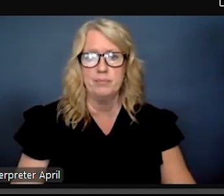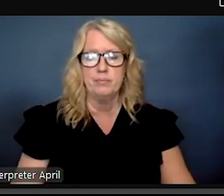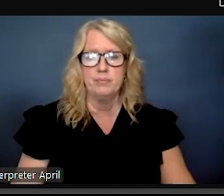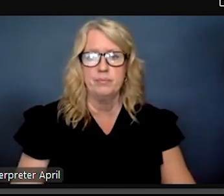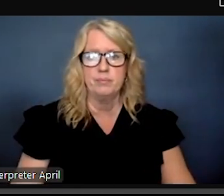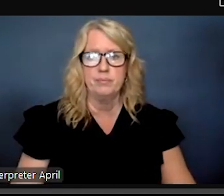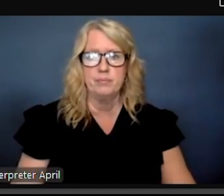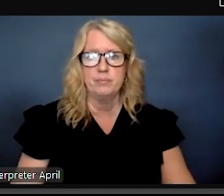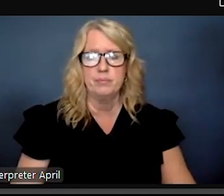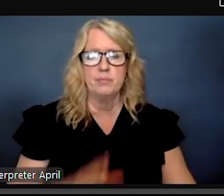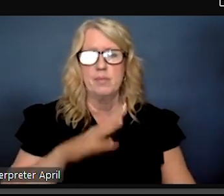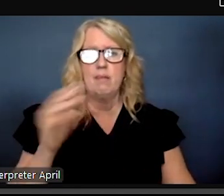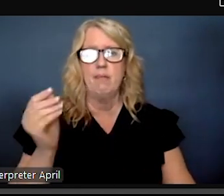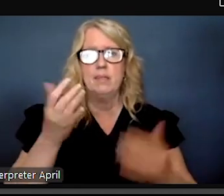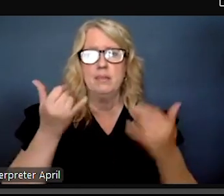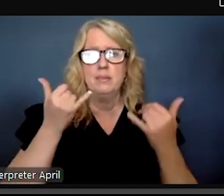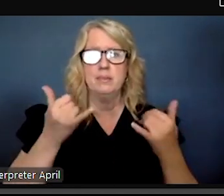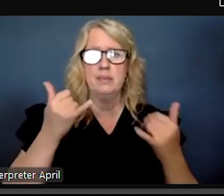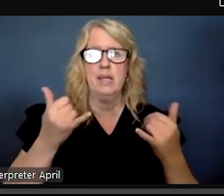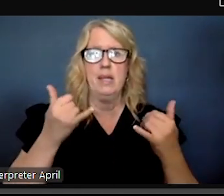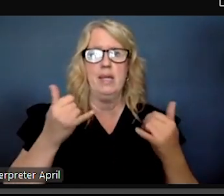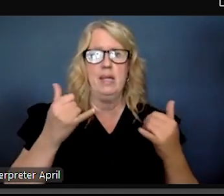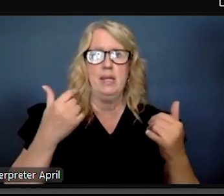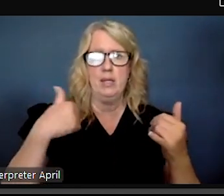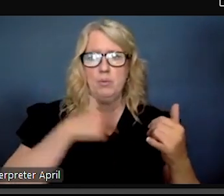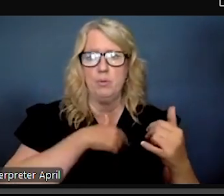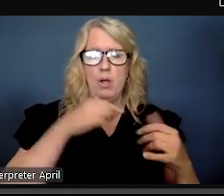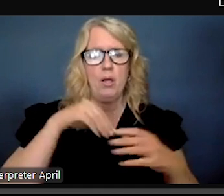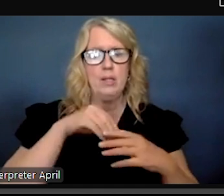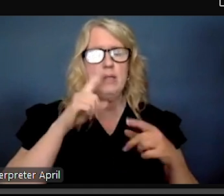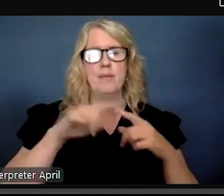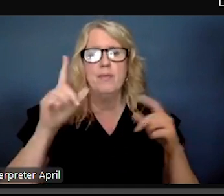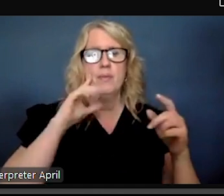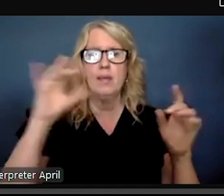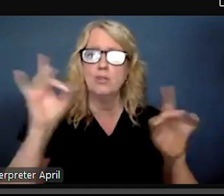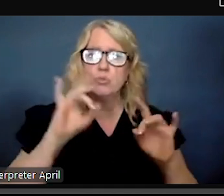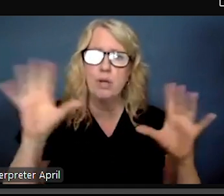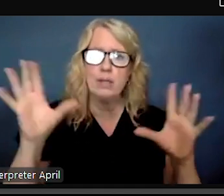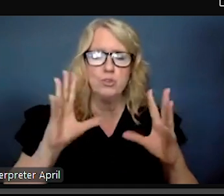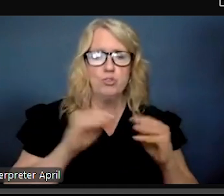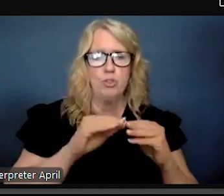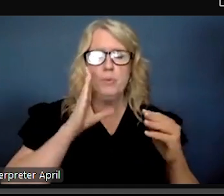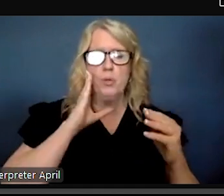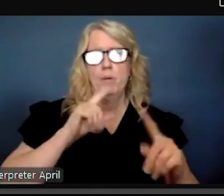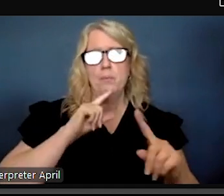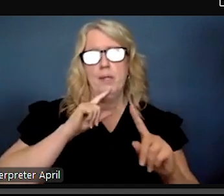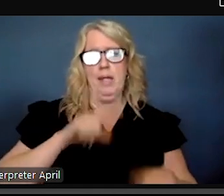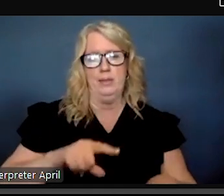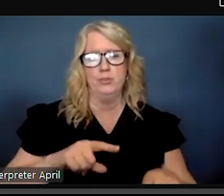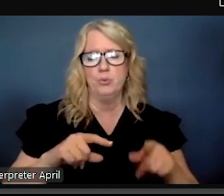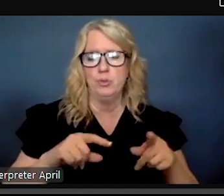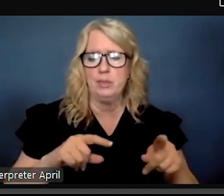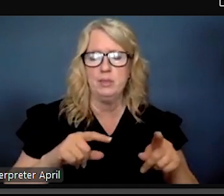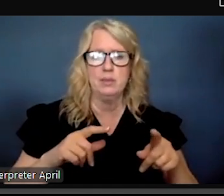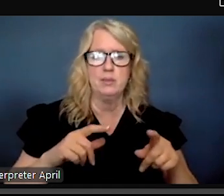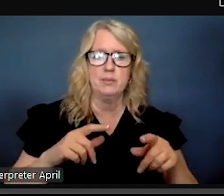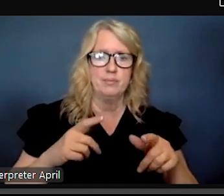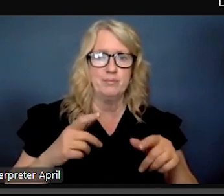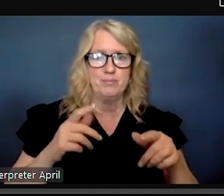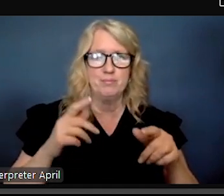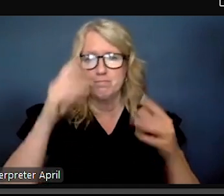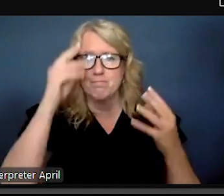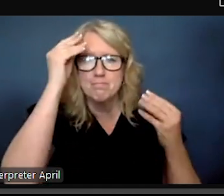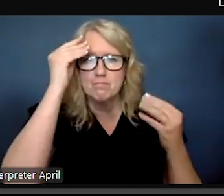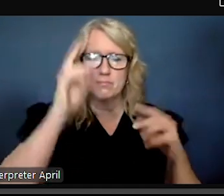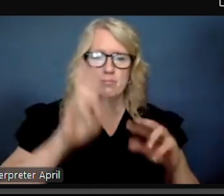And today we are all in the Crisis Jam Showdown. We're all going to be answering this. So put your